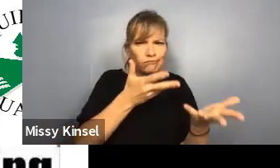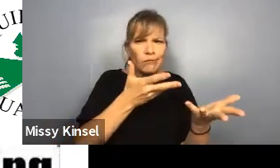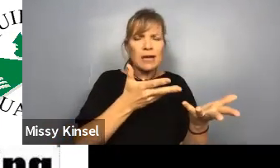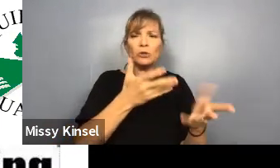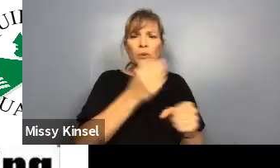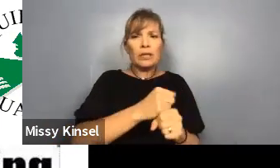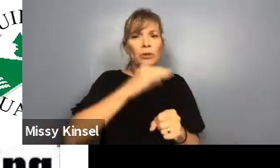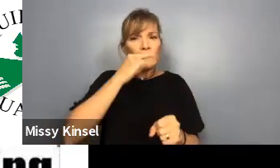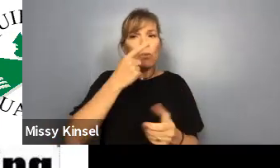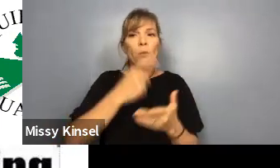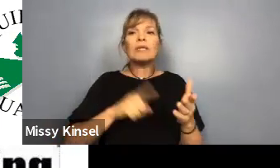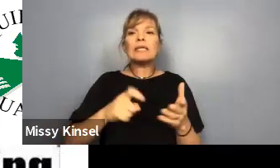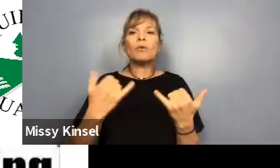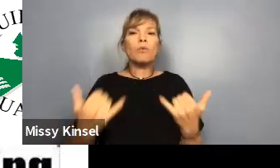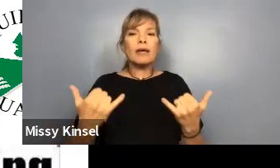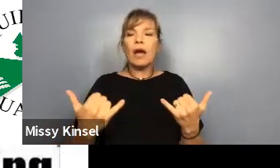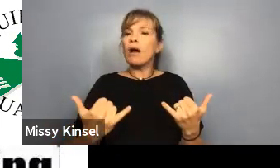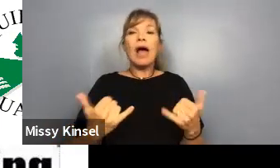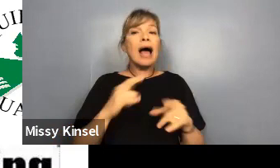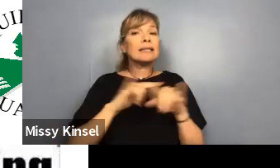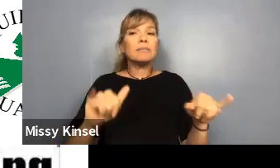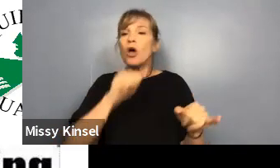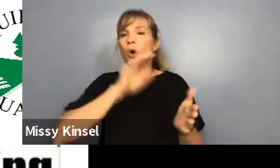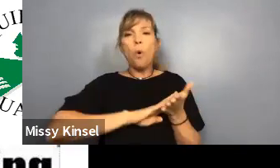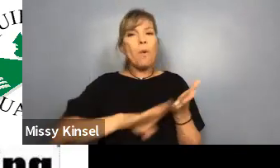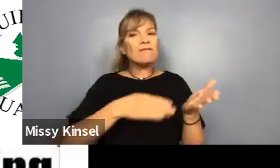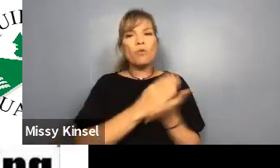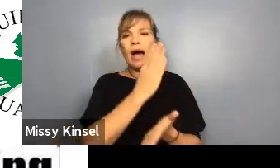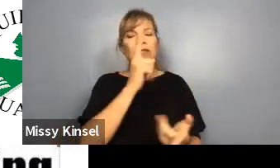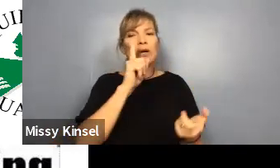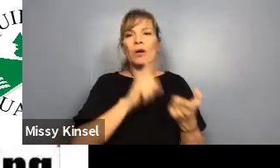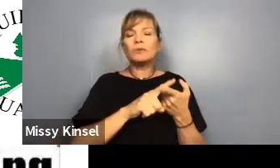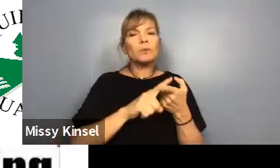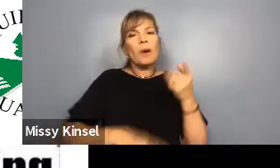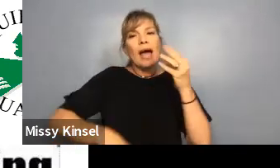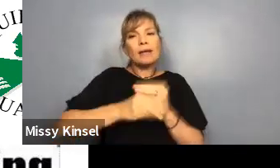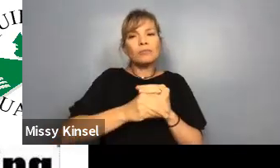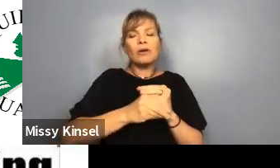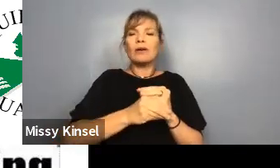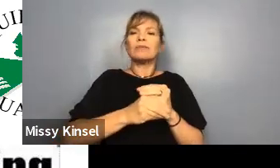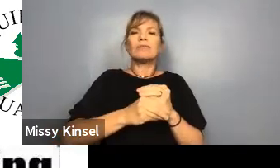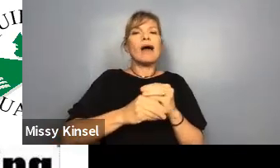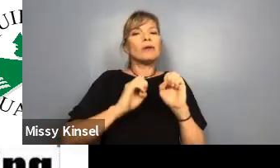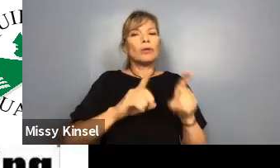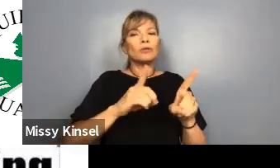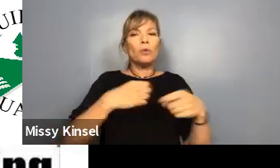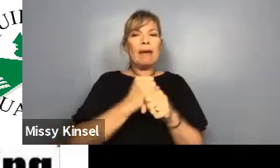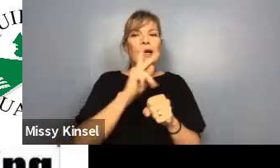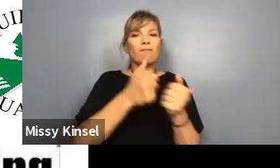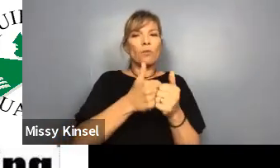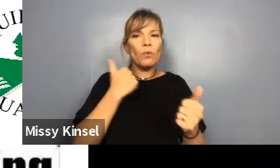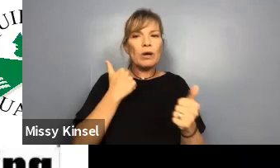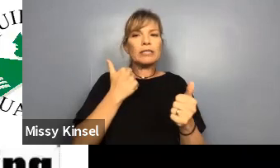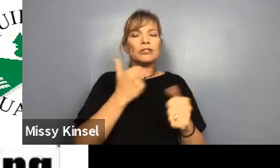right now, while not waiving your rights to ask for compensatory education to make up for any regression or